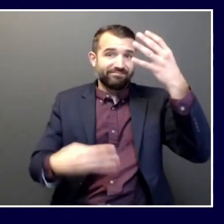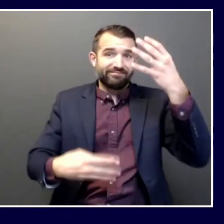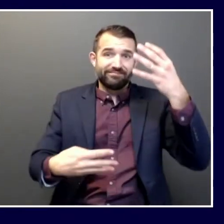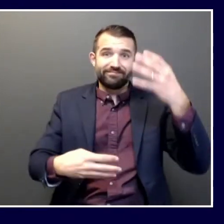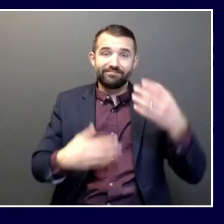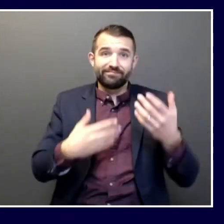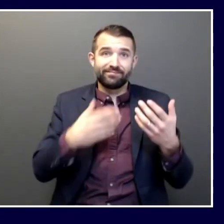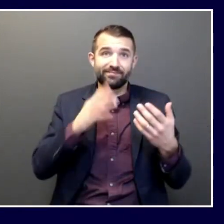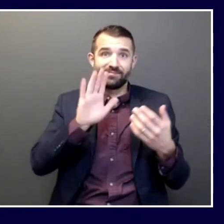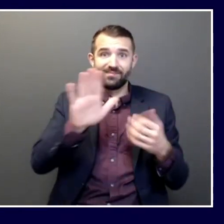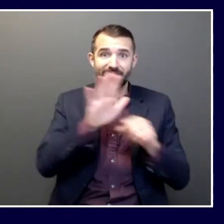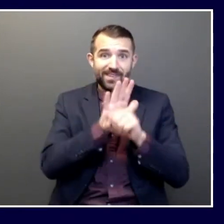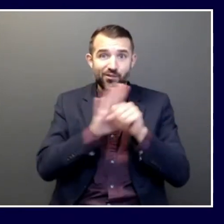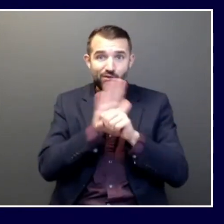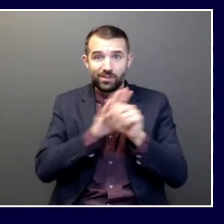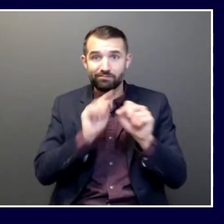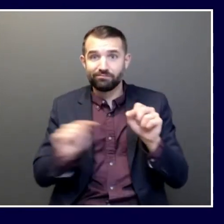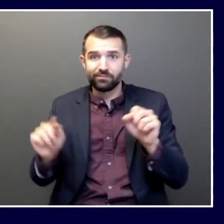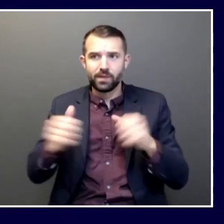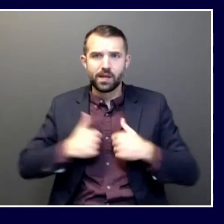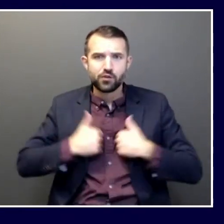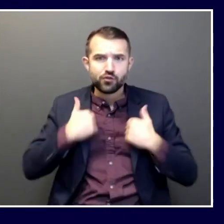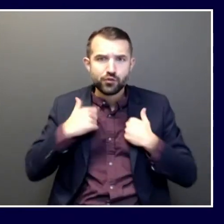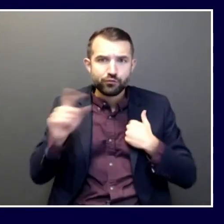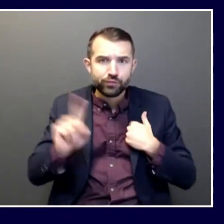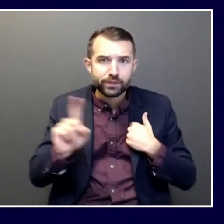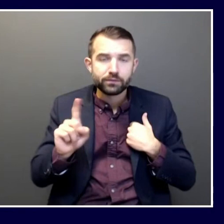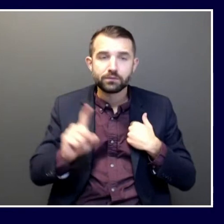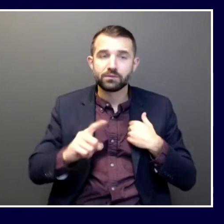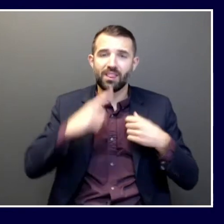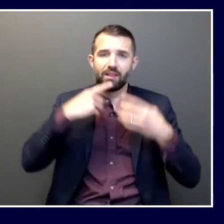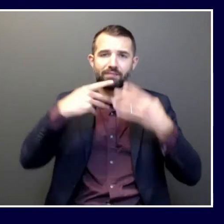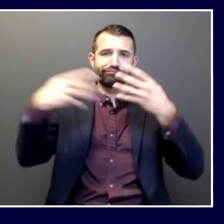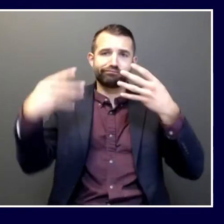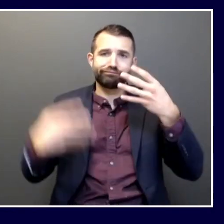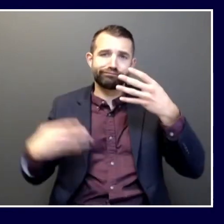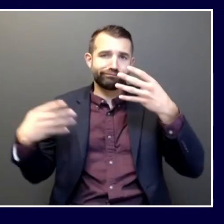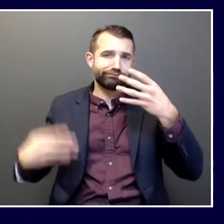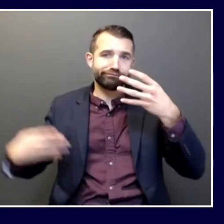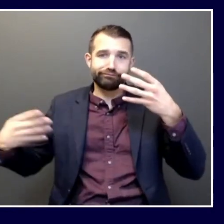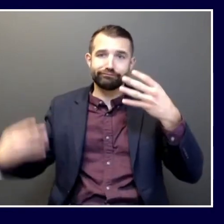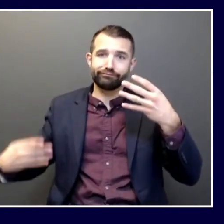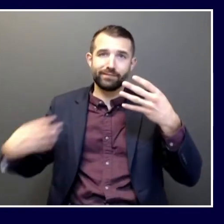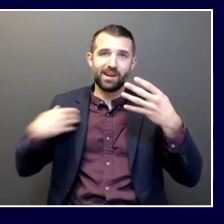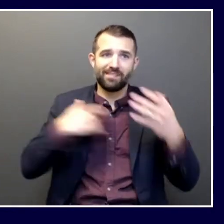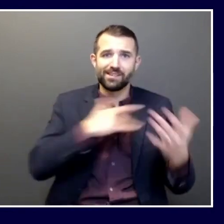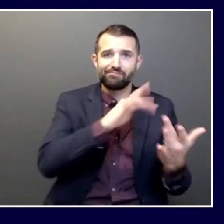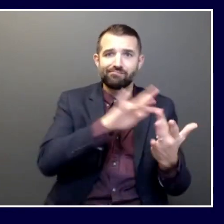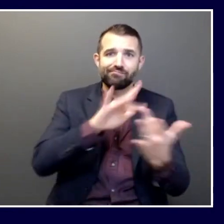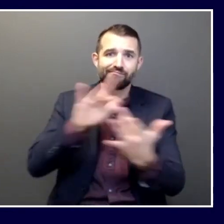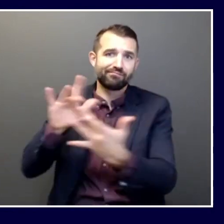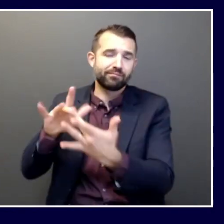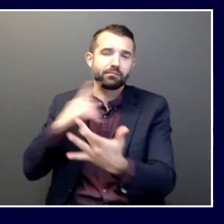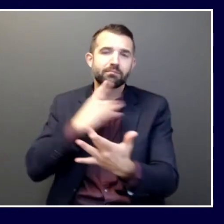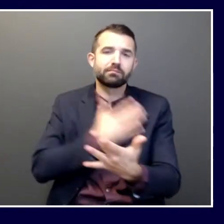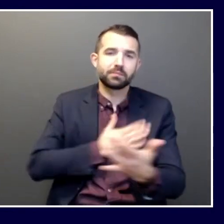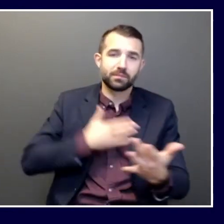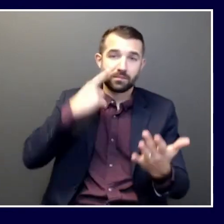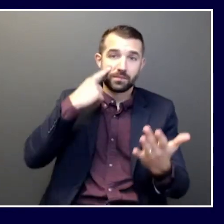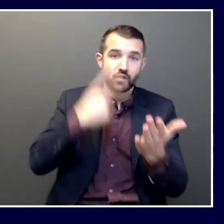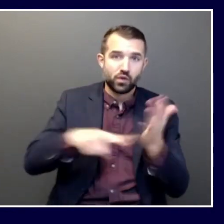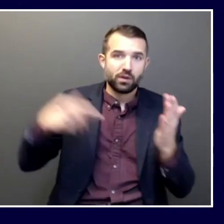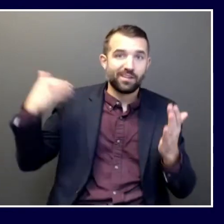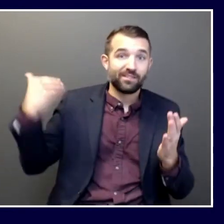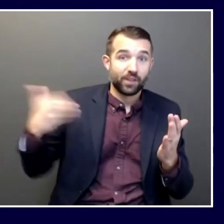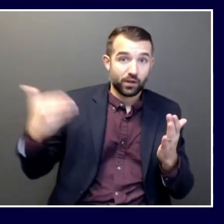you're looking for, and see a list of sites that are in your area. Please check back often because additional